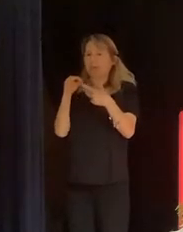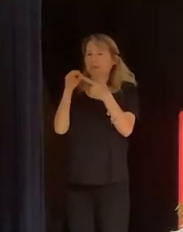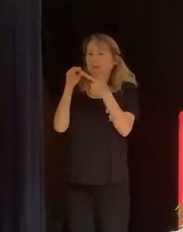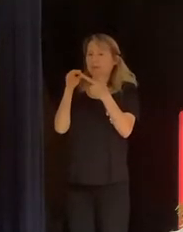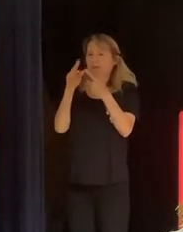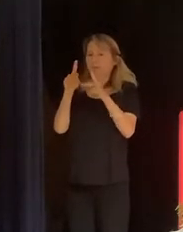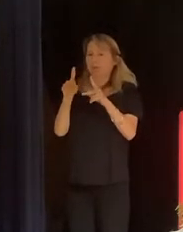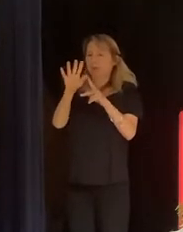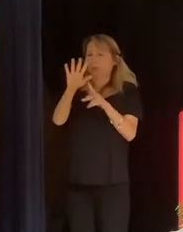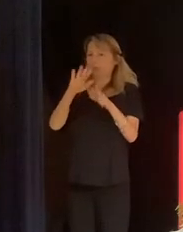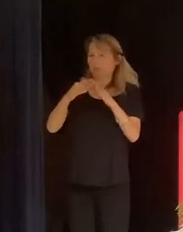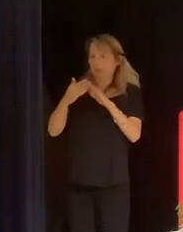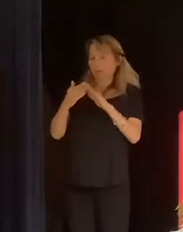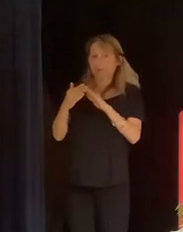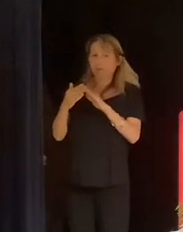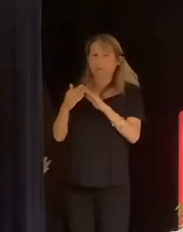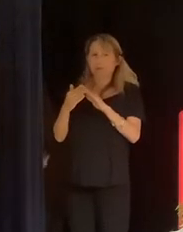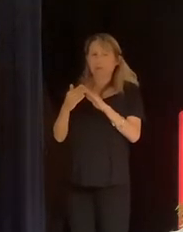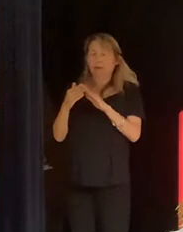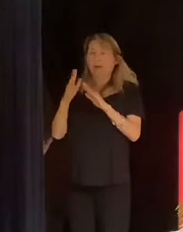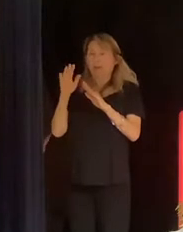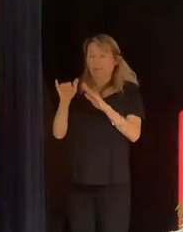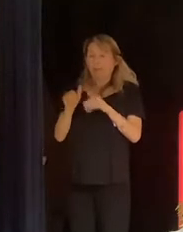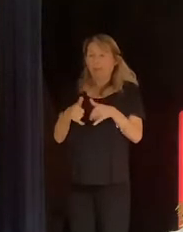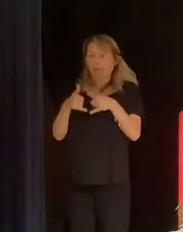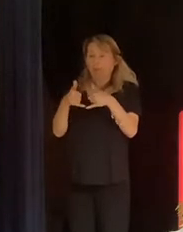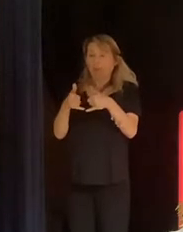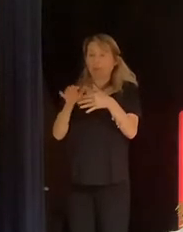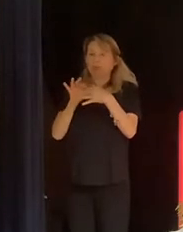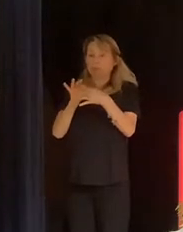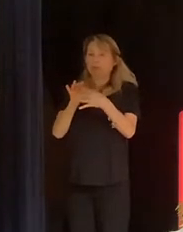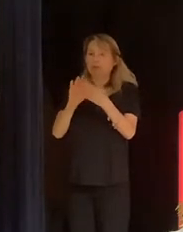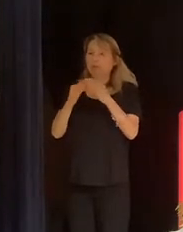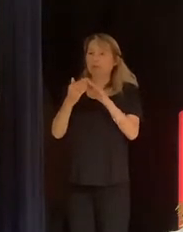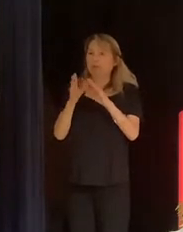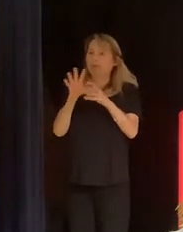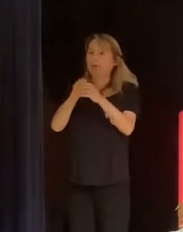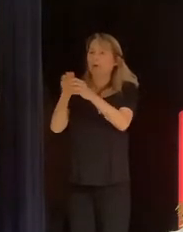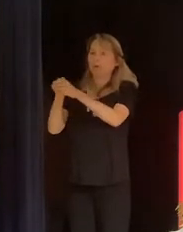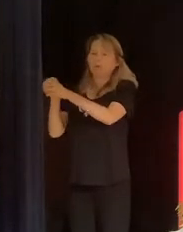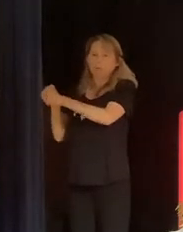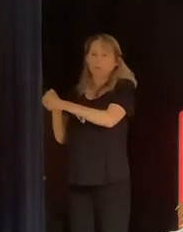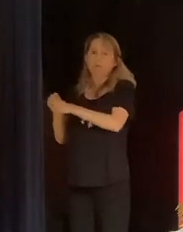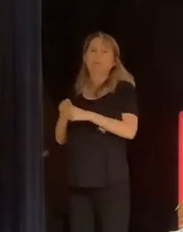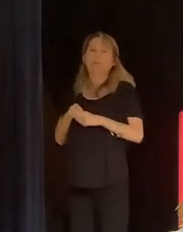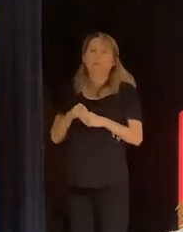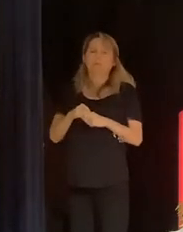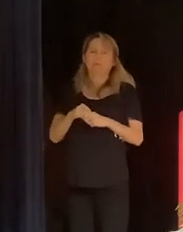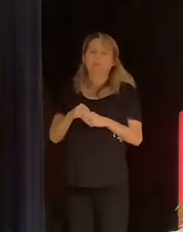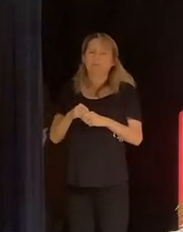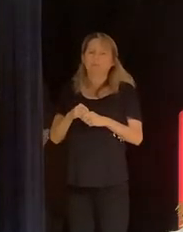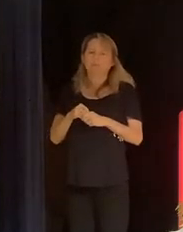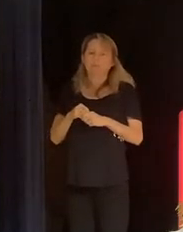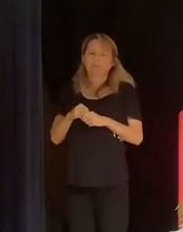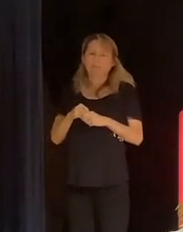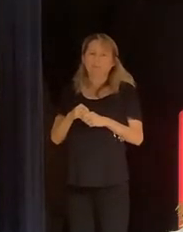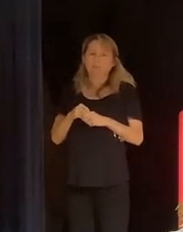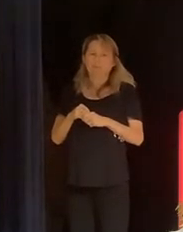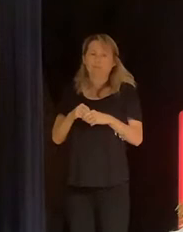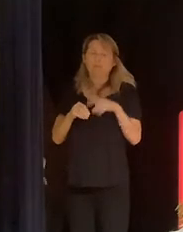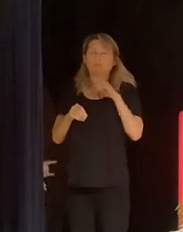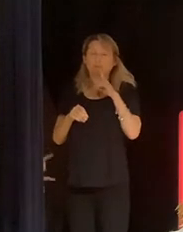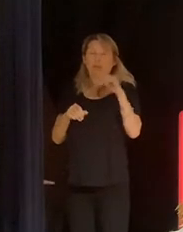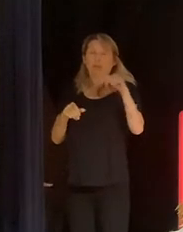of your community. But that award is about community involvement. And if ever I've known a